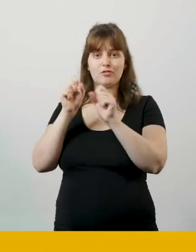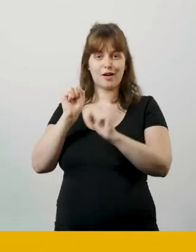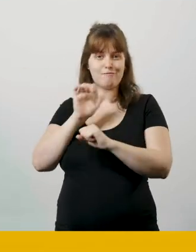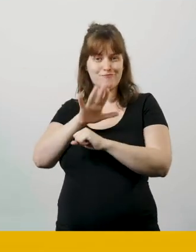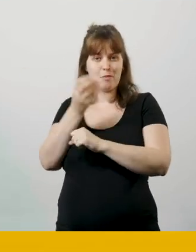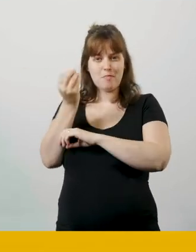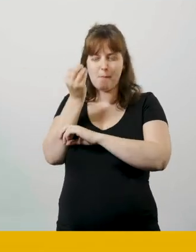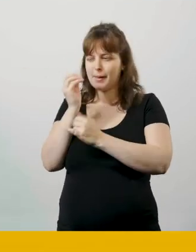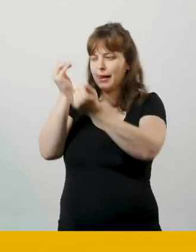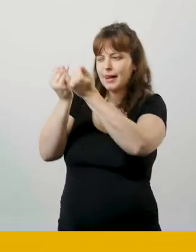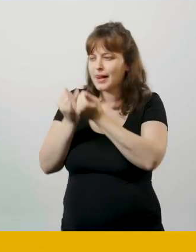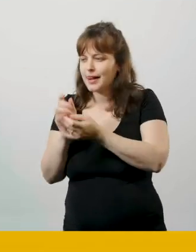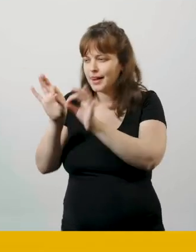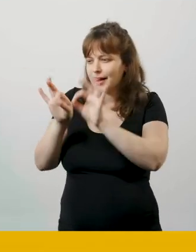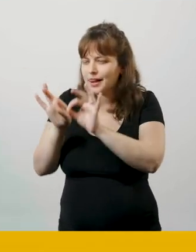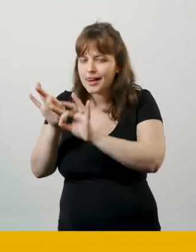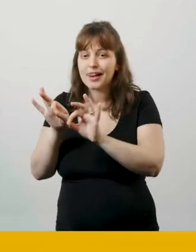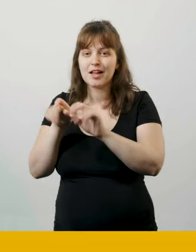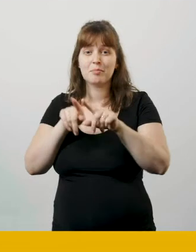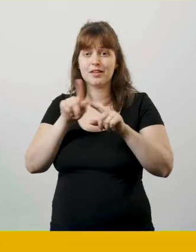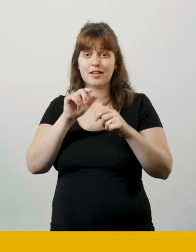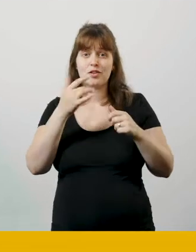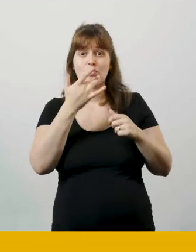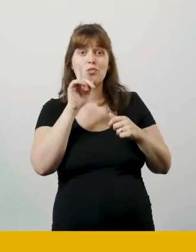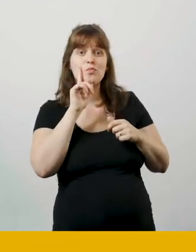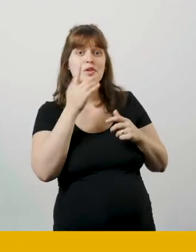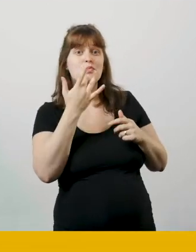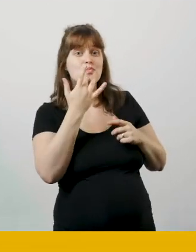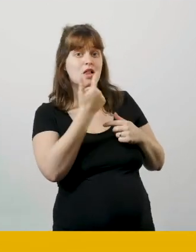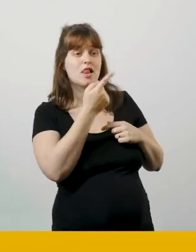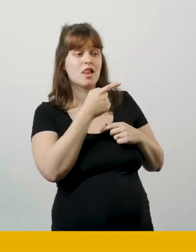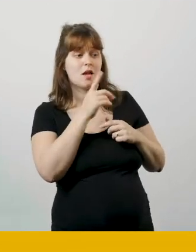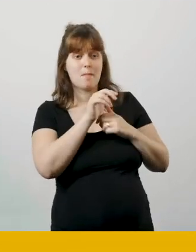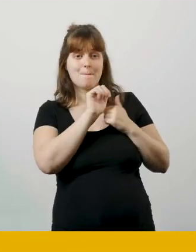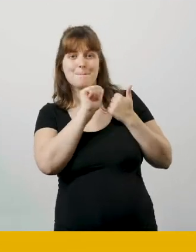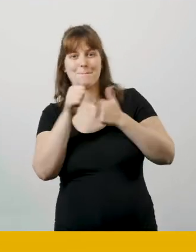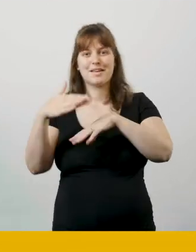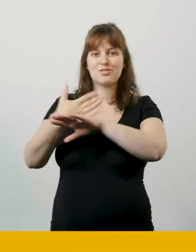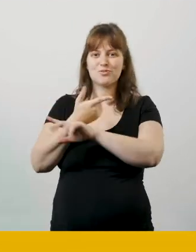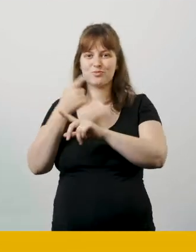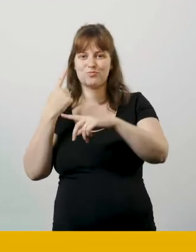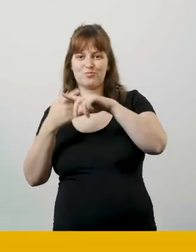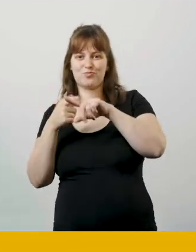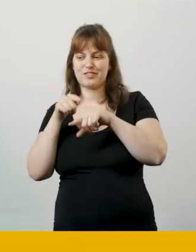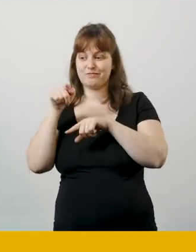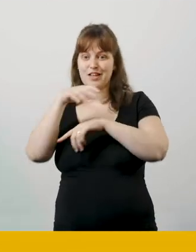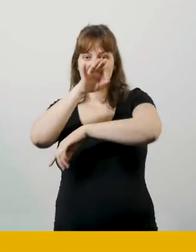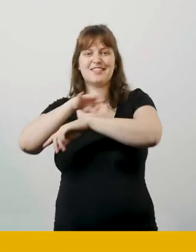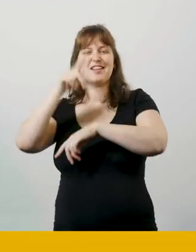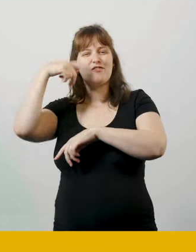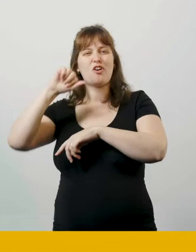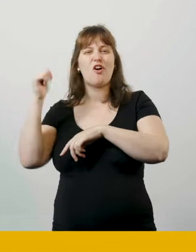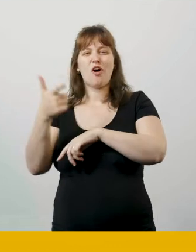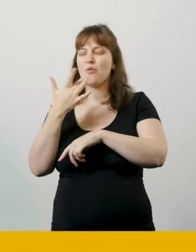So everyone who wished to participate and enjoy this specific Design for All platform,